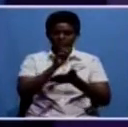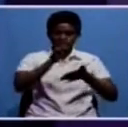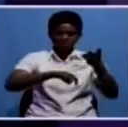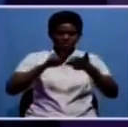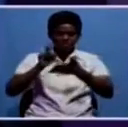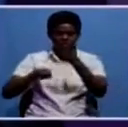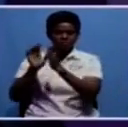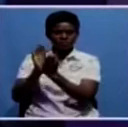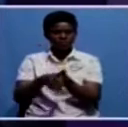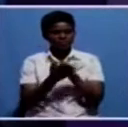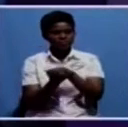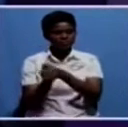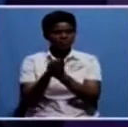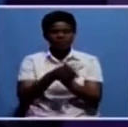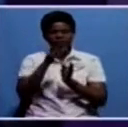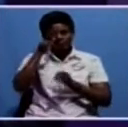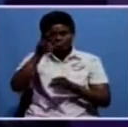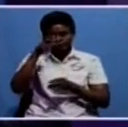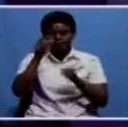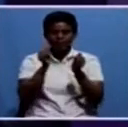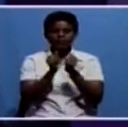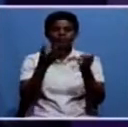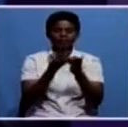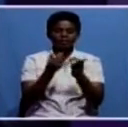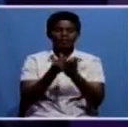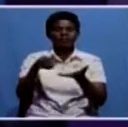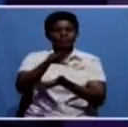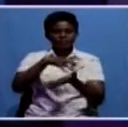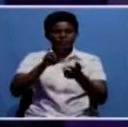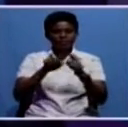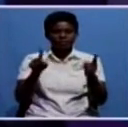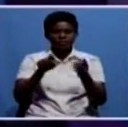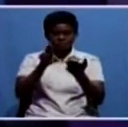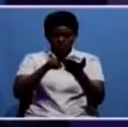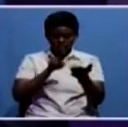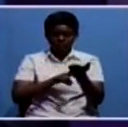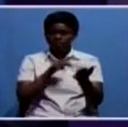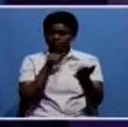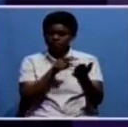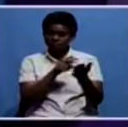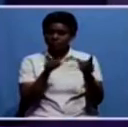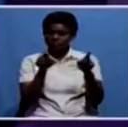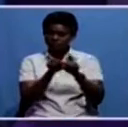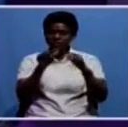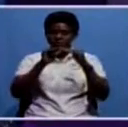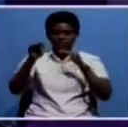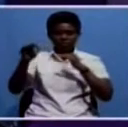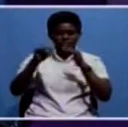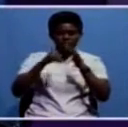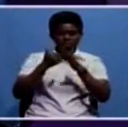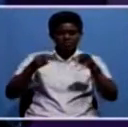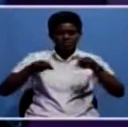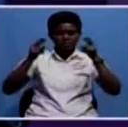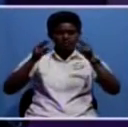evasion, fraud, corruption, and money laundering. Well, this report is both alarming and indicative of the levels of illicit and